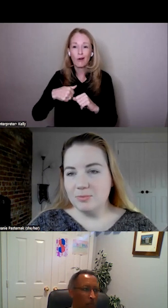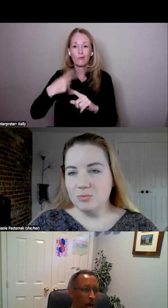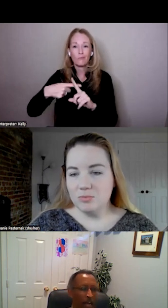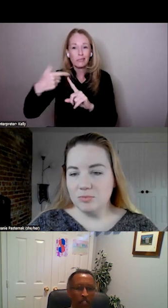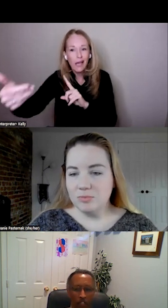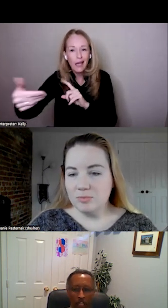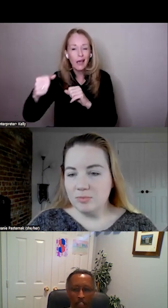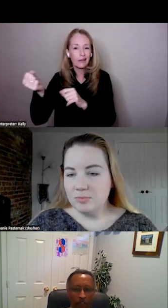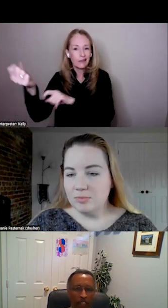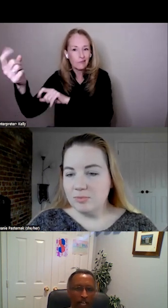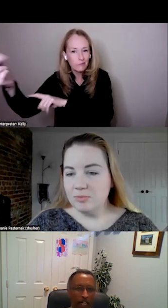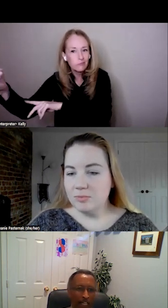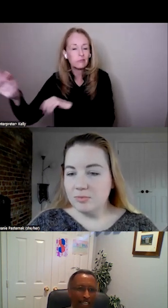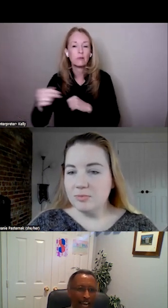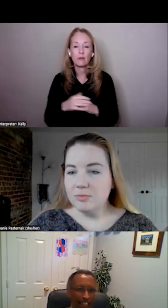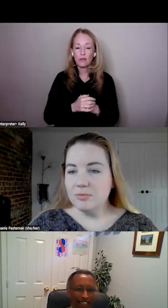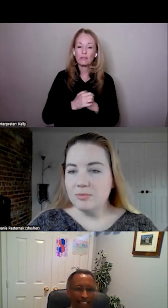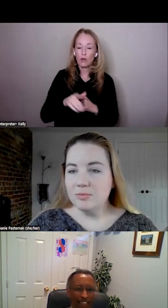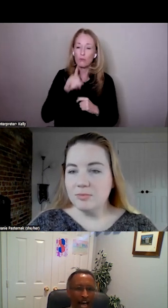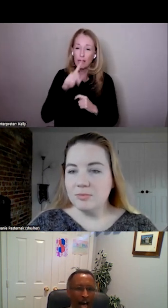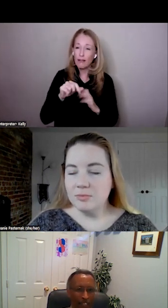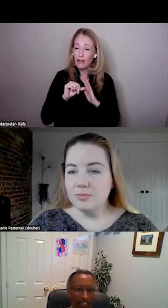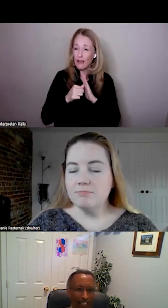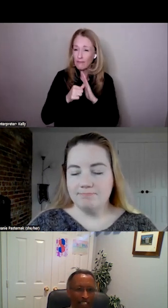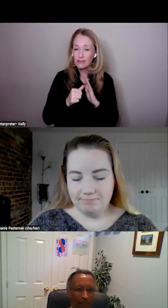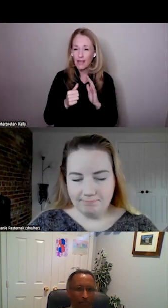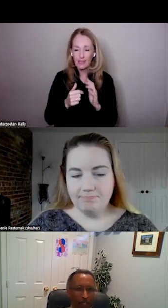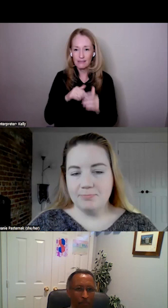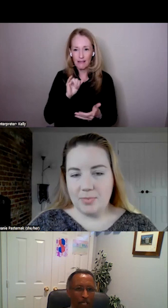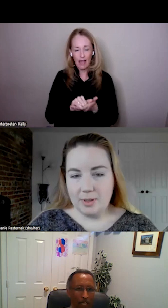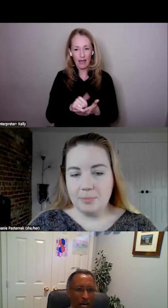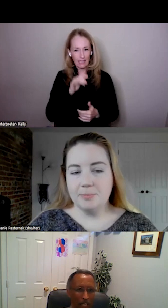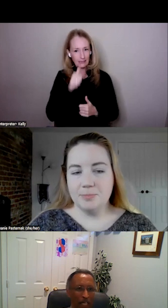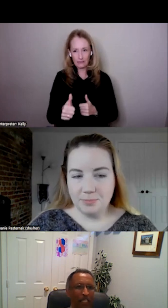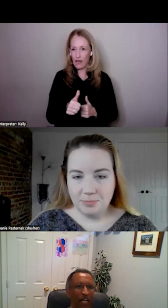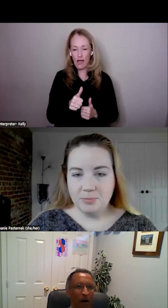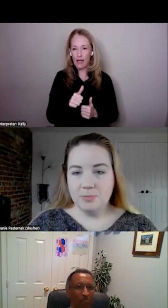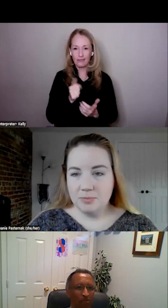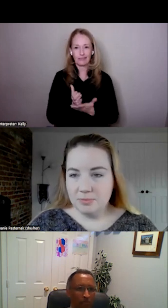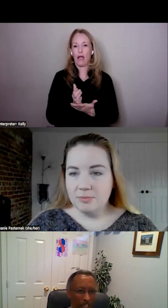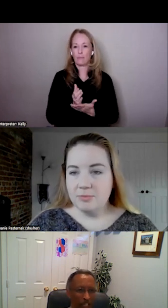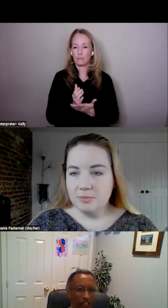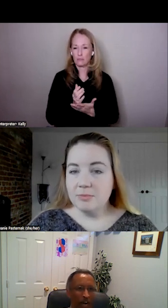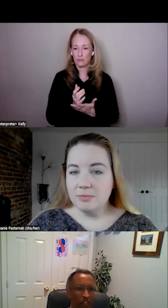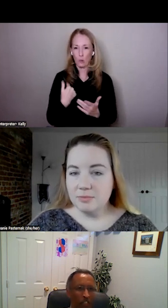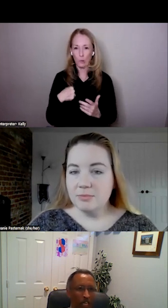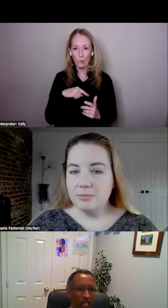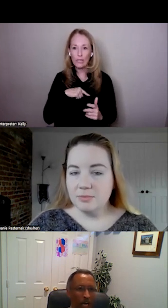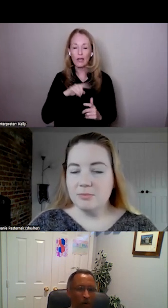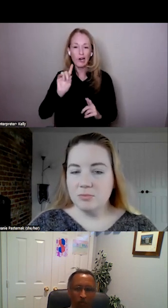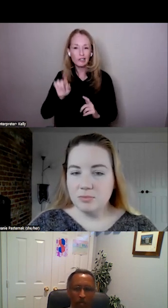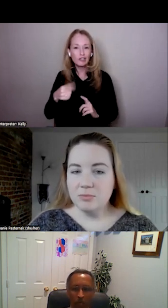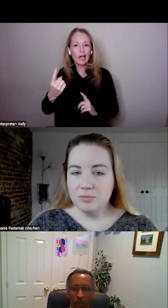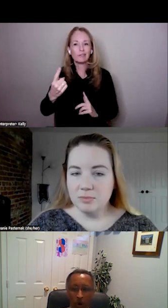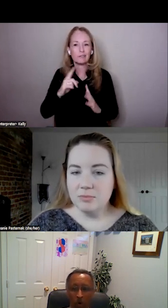a reminder to each of us that it hasn't stopped. It's merely begun, and it is now moving in a direction